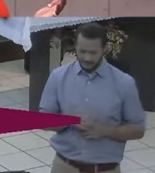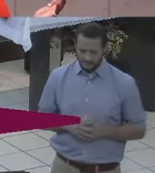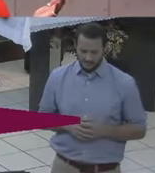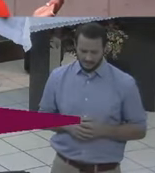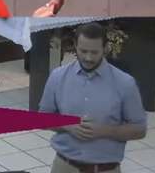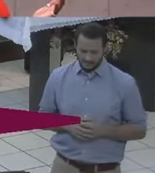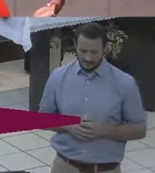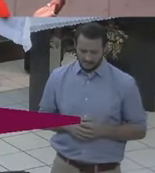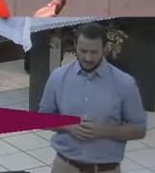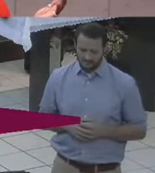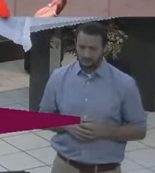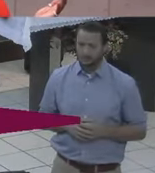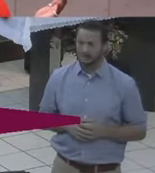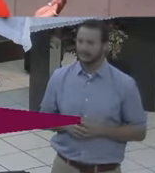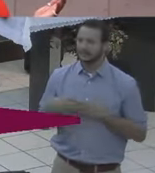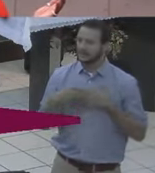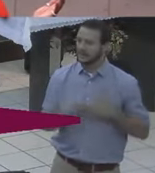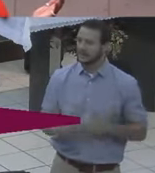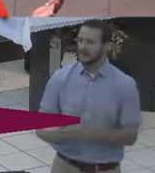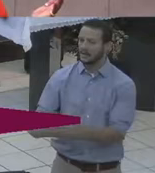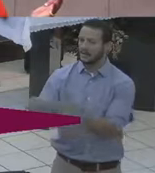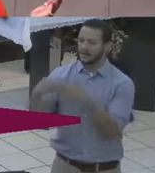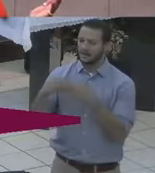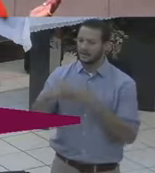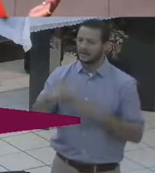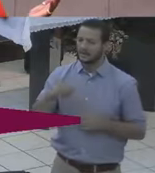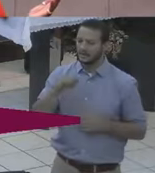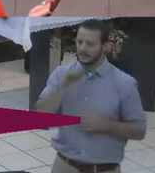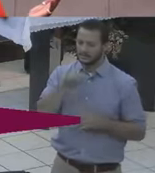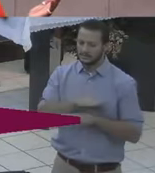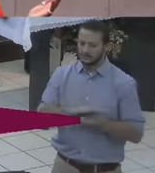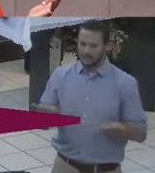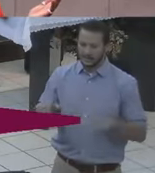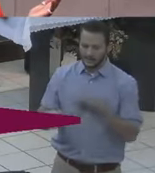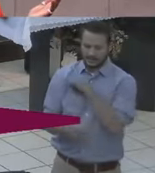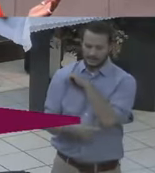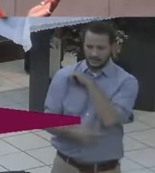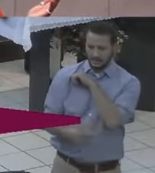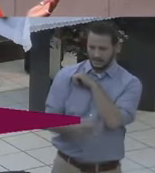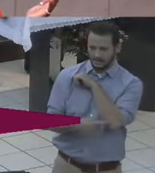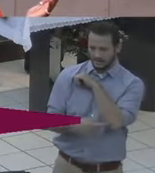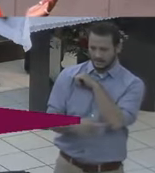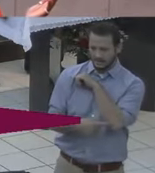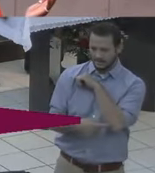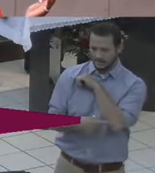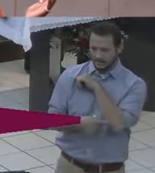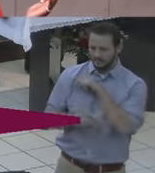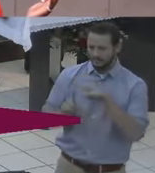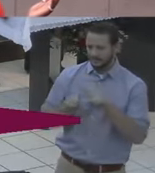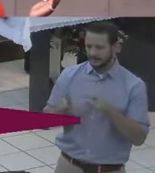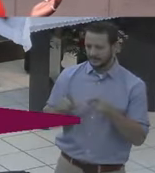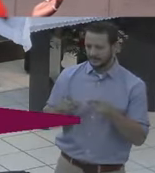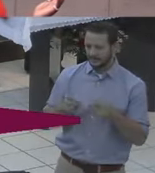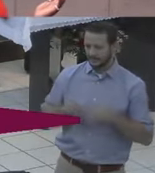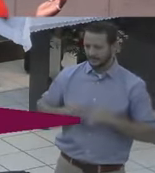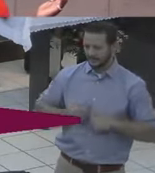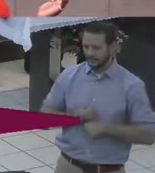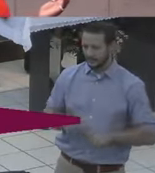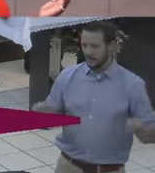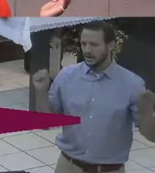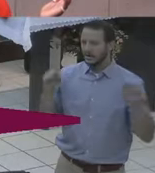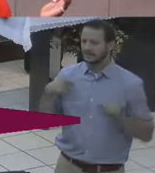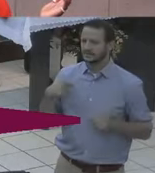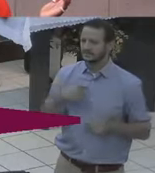debtors, and lead us not into temptation, but